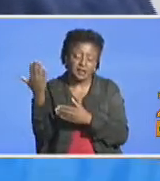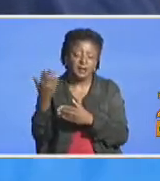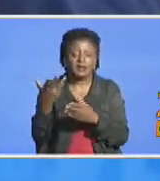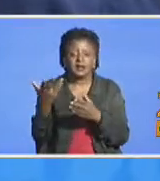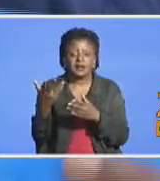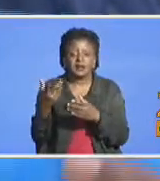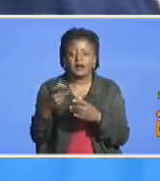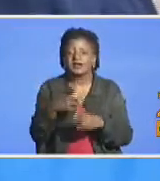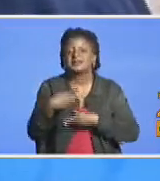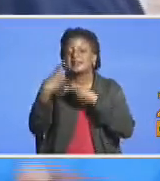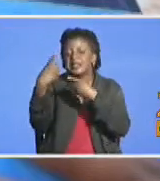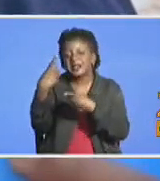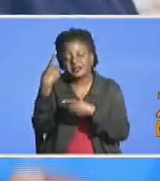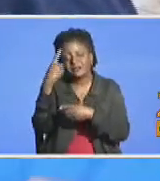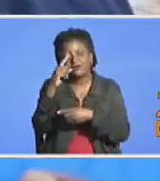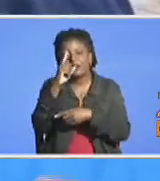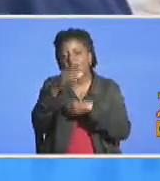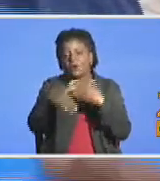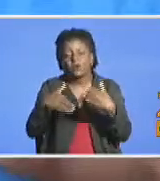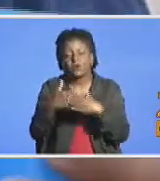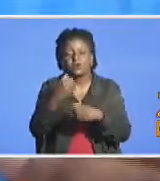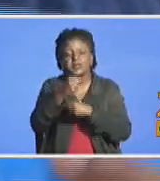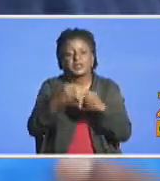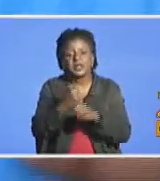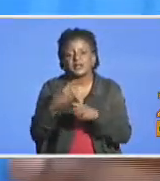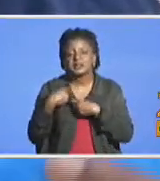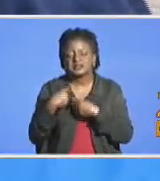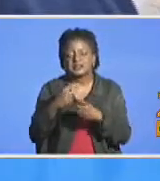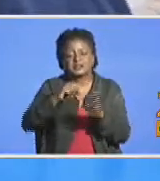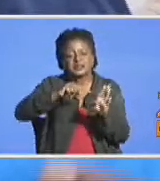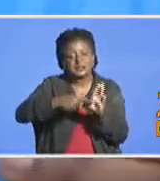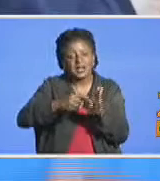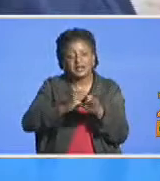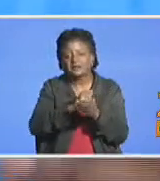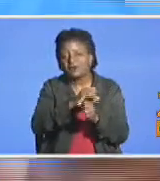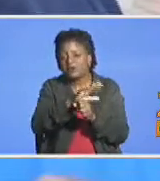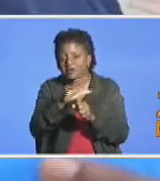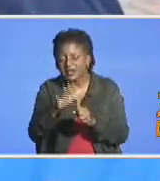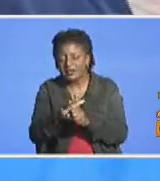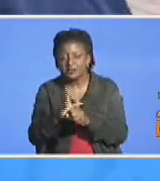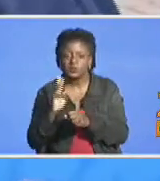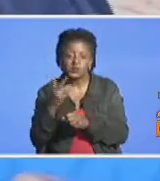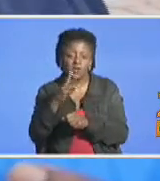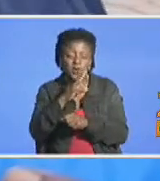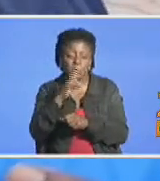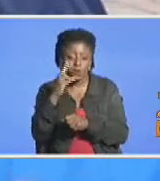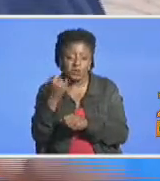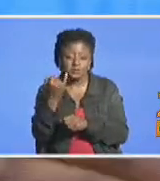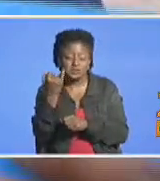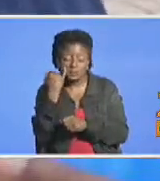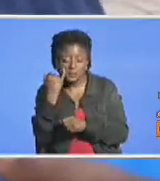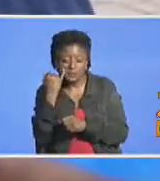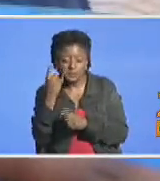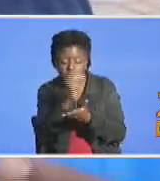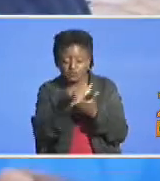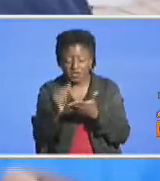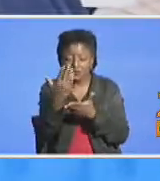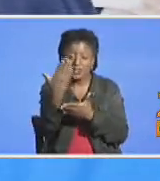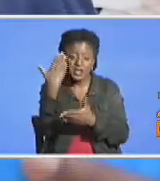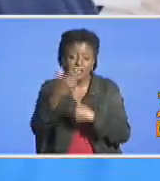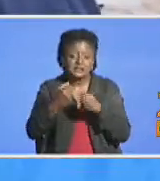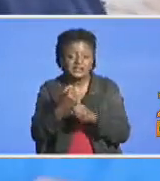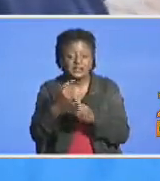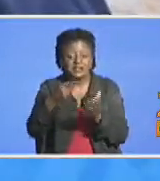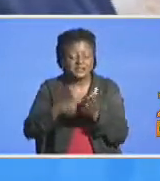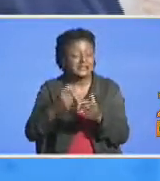back for an entire year since the start of the COVID-19 pandemic. We were supposed to graduate last year. This is another year come and gone that we could